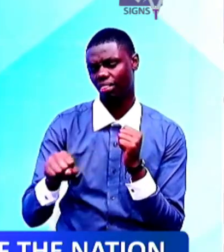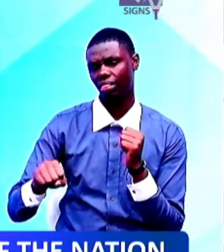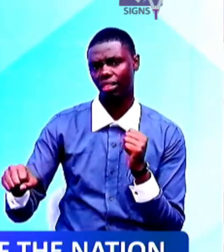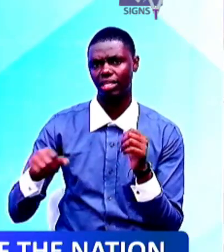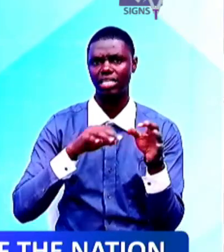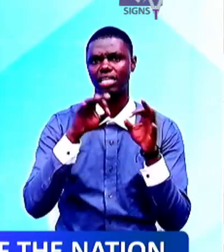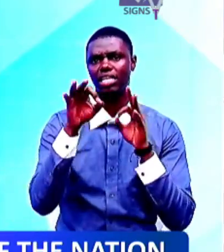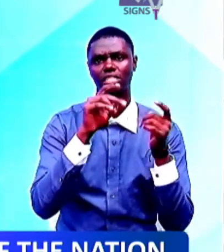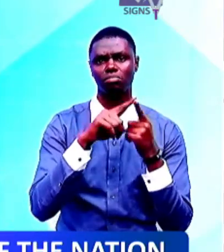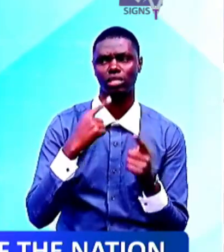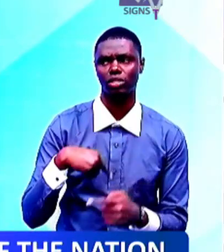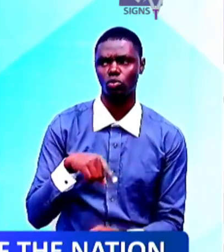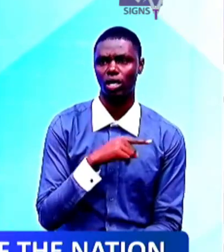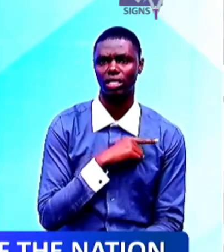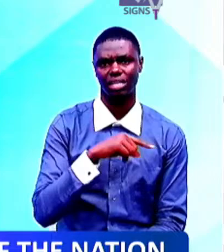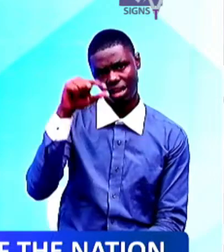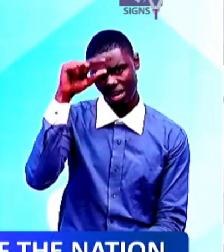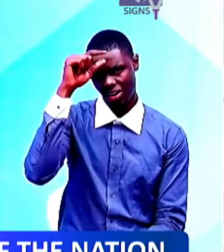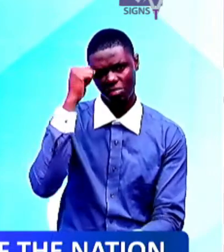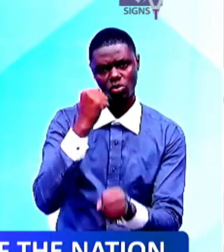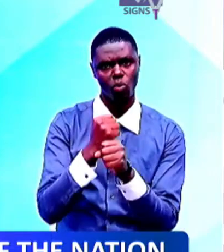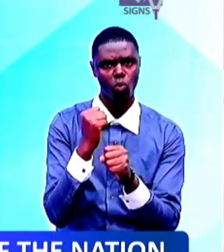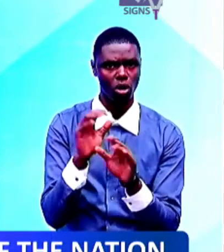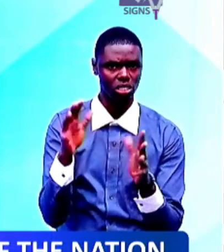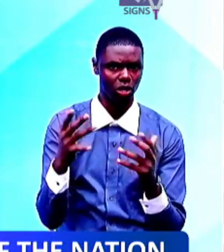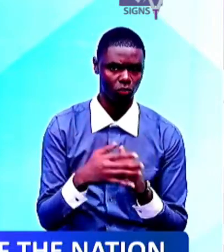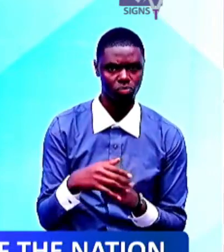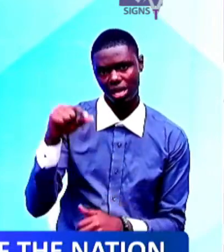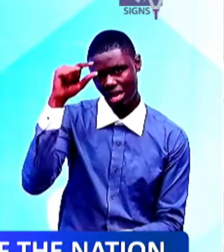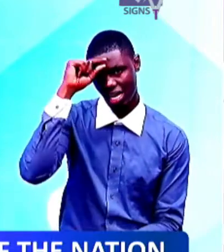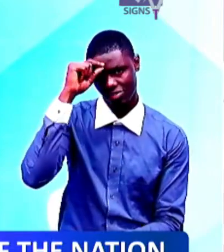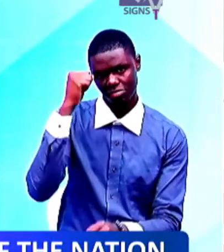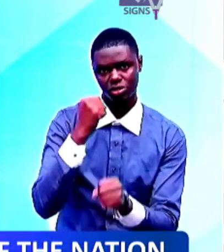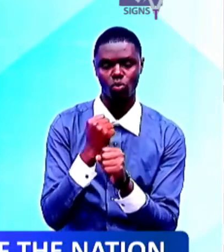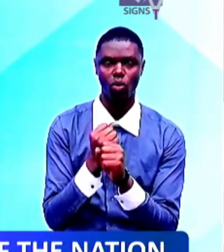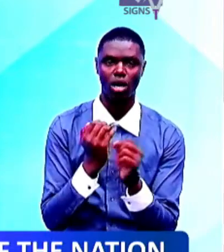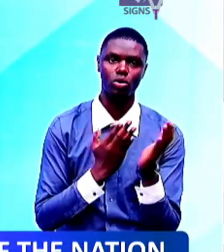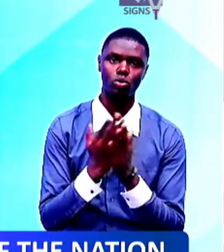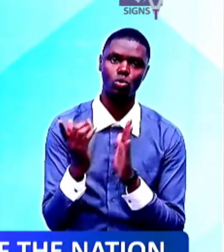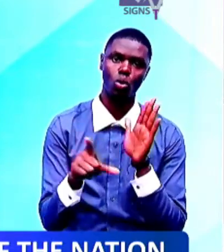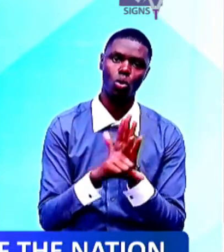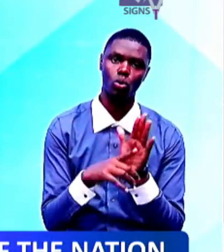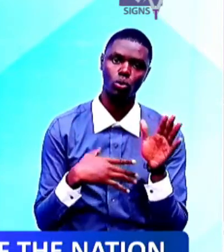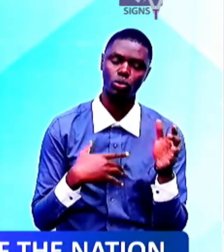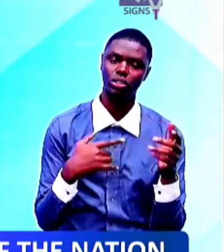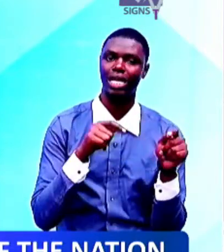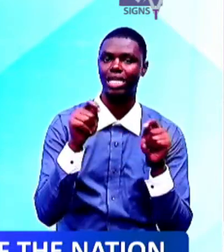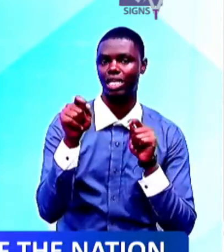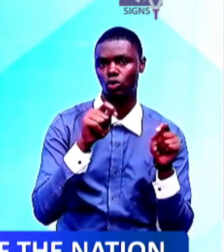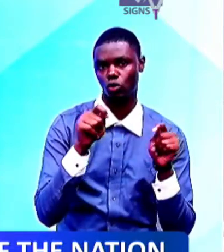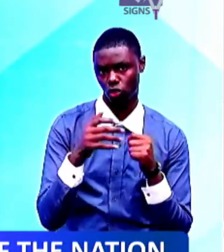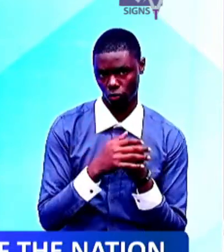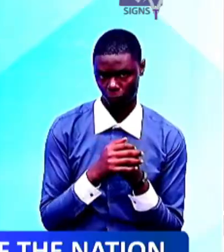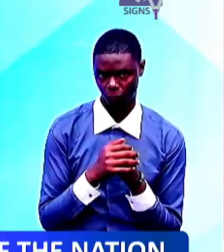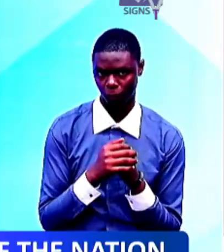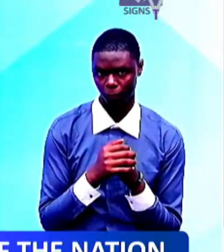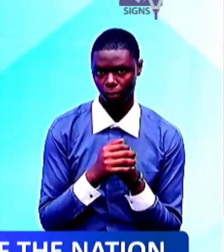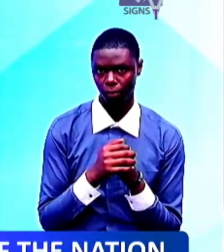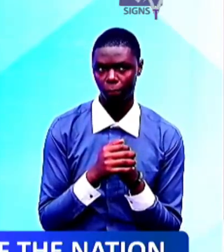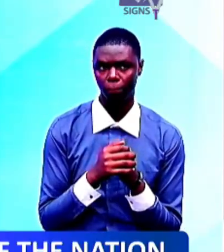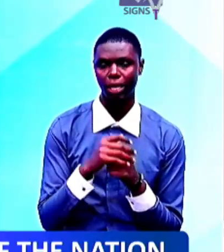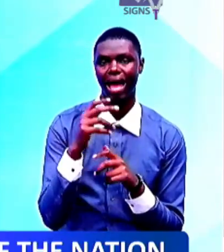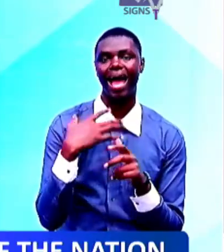picture for us. How does government work? Government work through laws and regulations, okay,